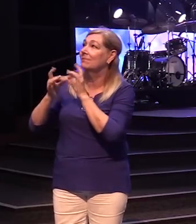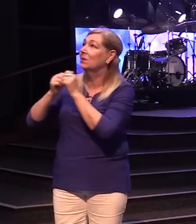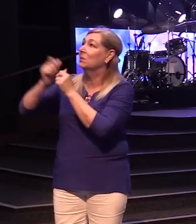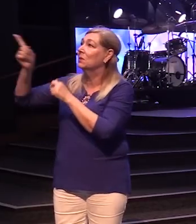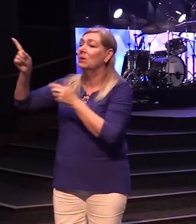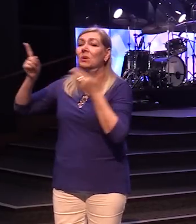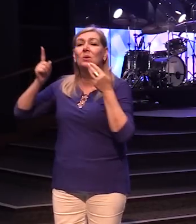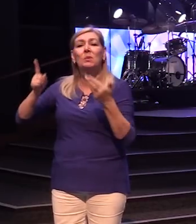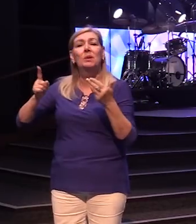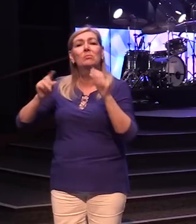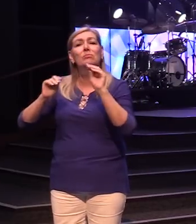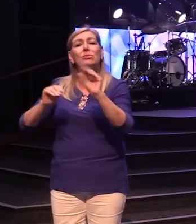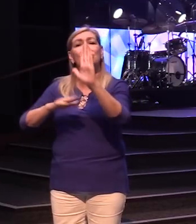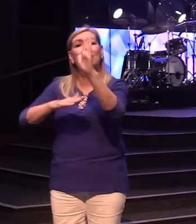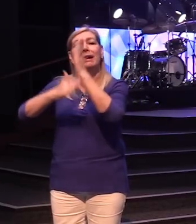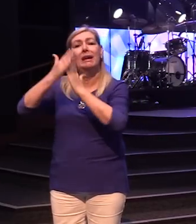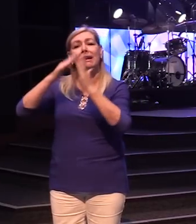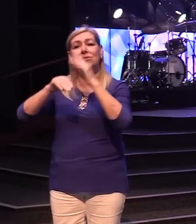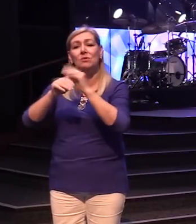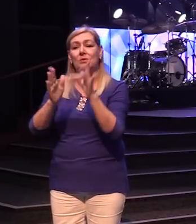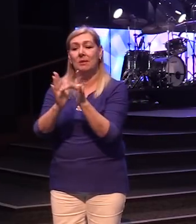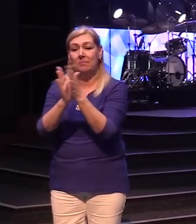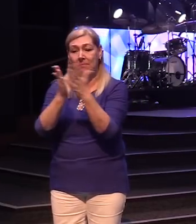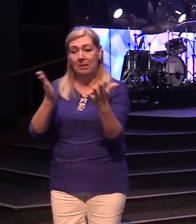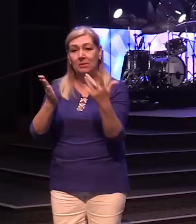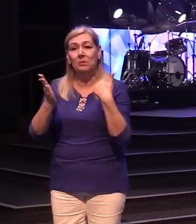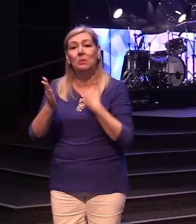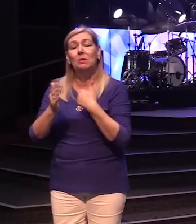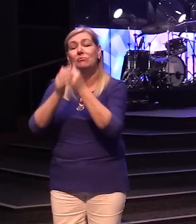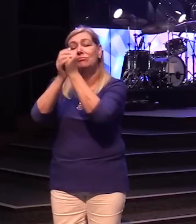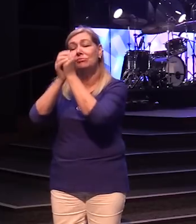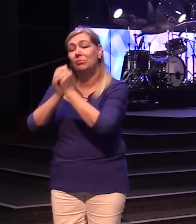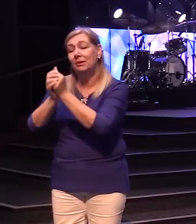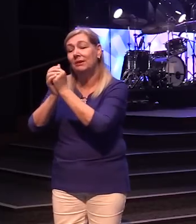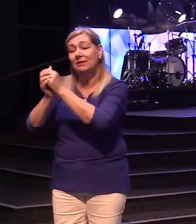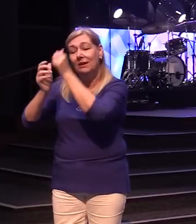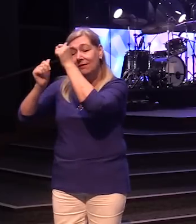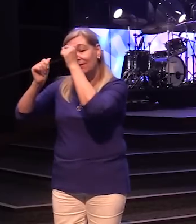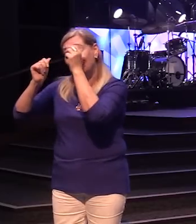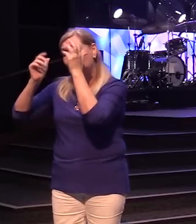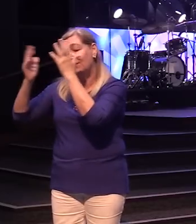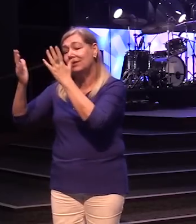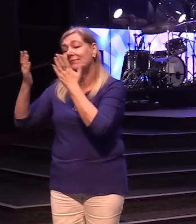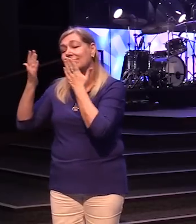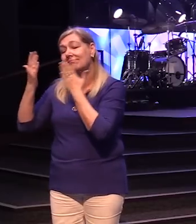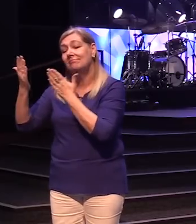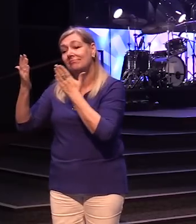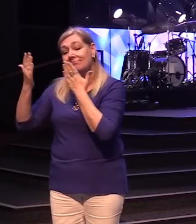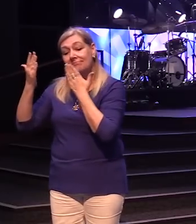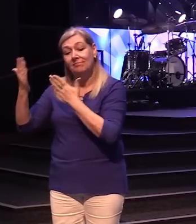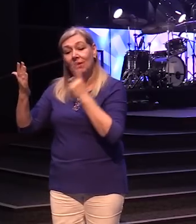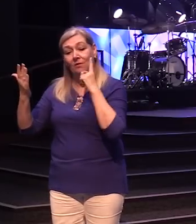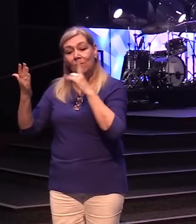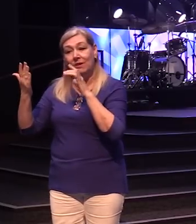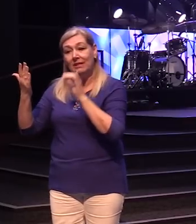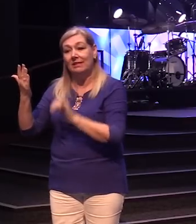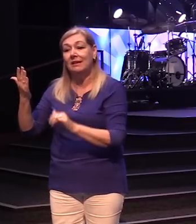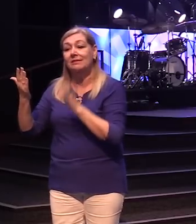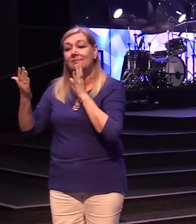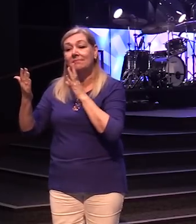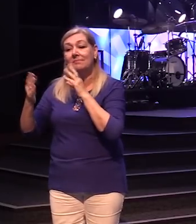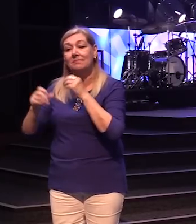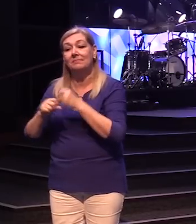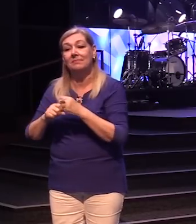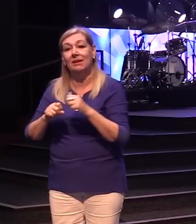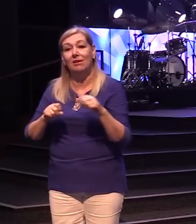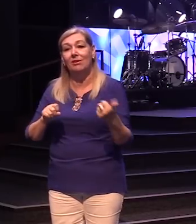on your Bible, if you will, and let's pray together. Padre bendito celestial, te damos gracias por tu presencia con